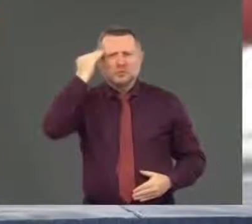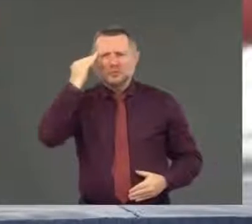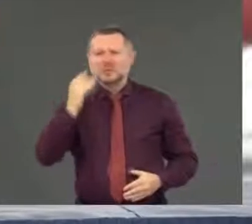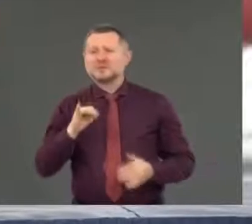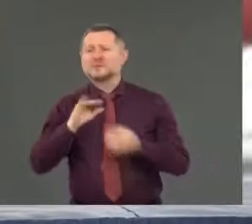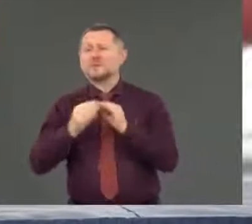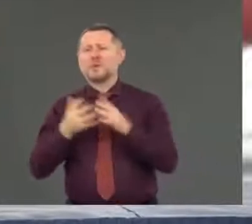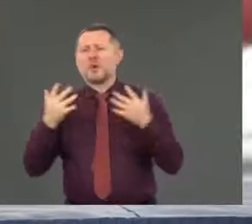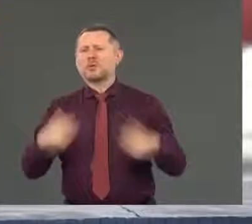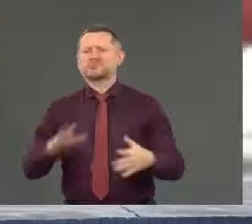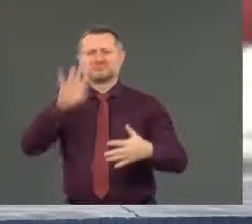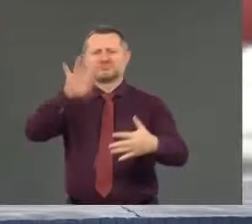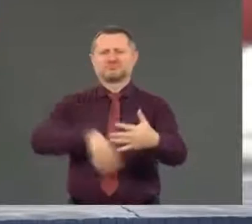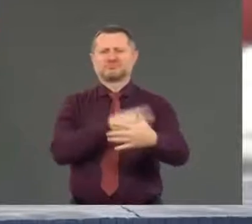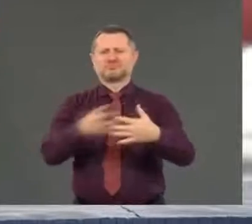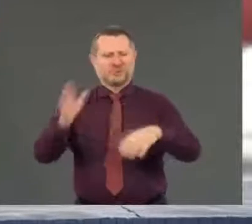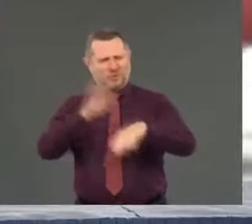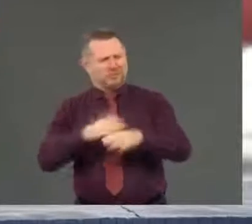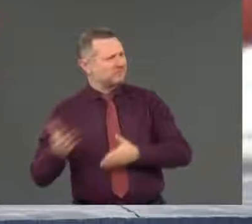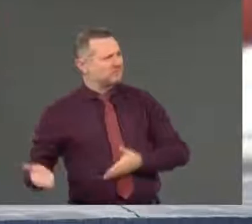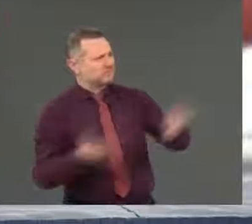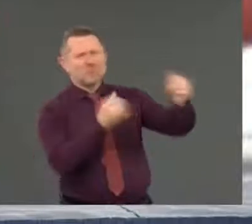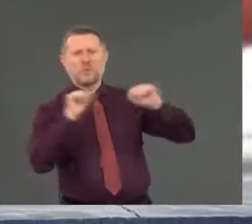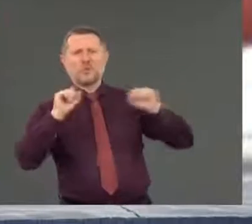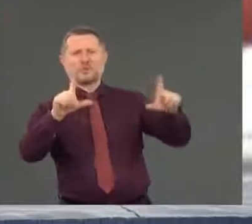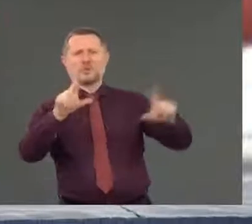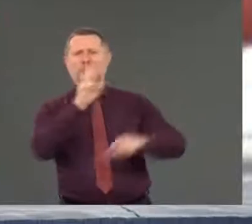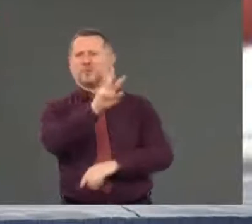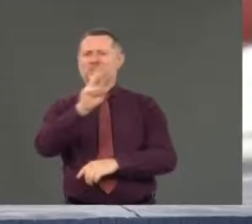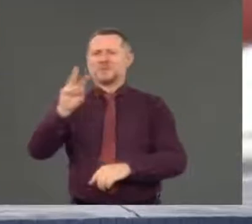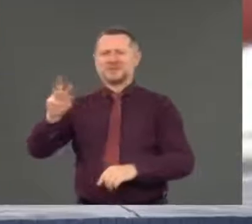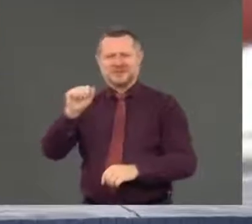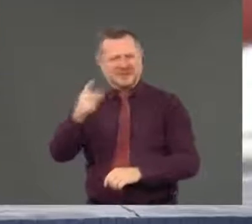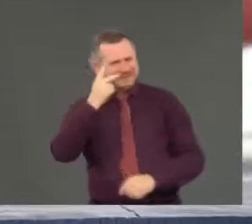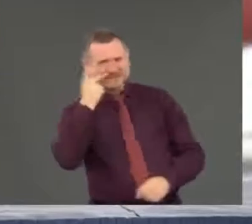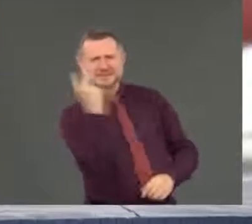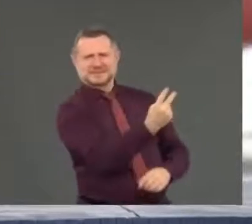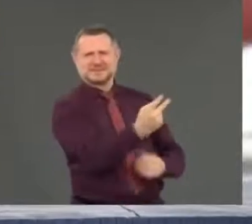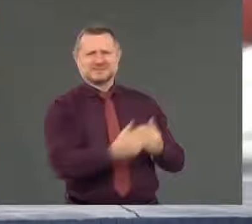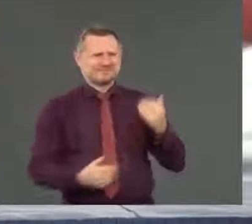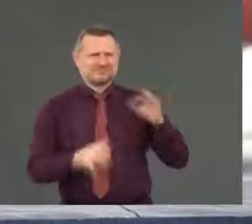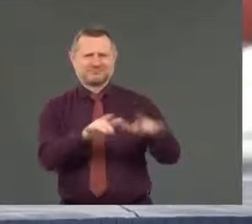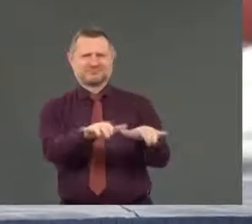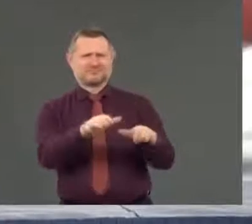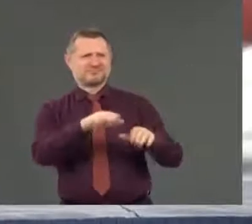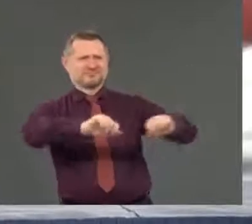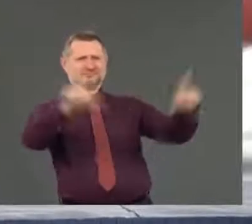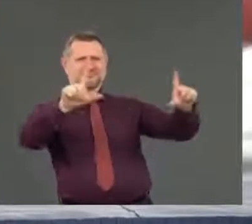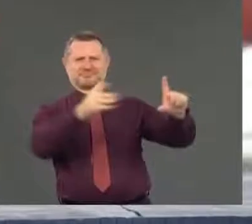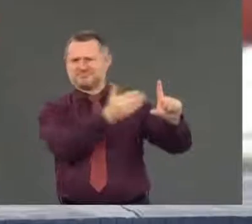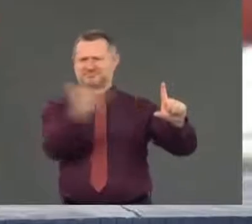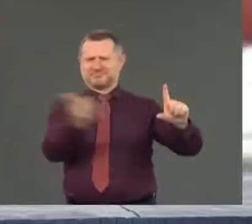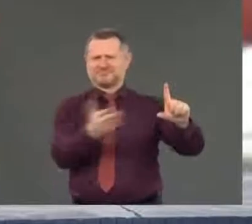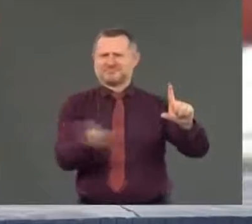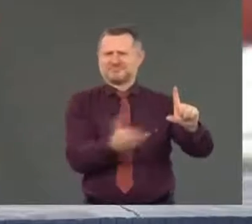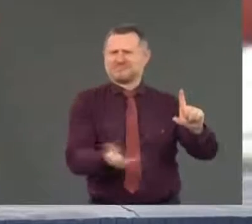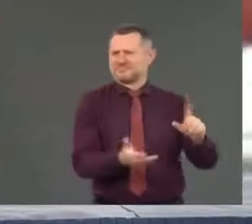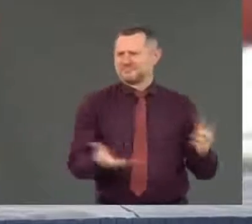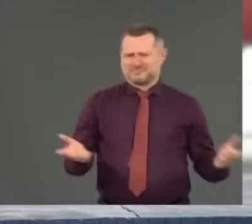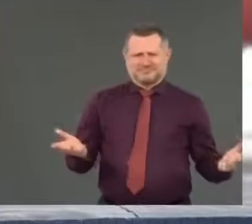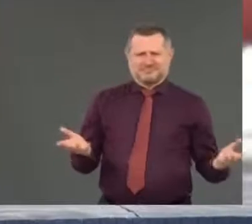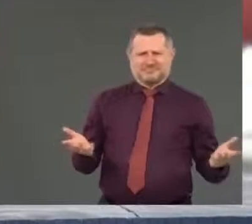the website. So there's one set of numbers, we all know the numbers. The question is, at